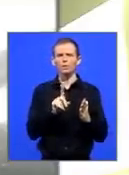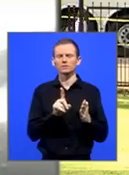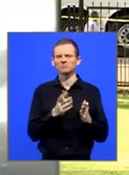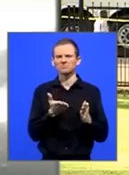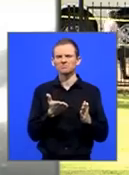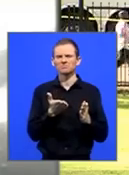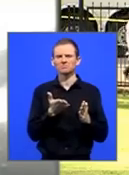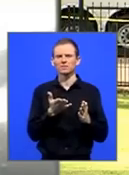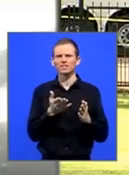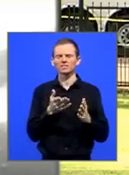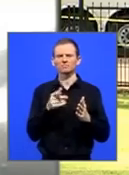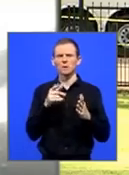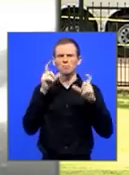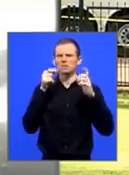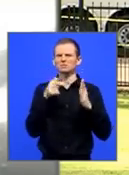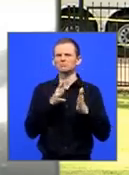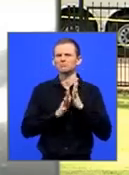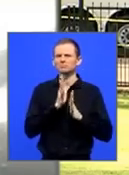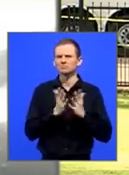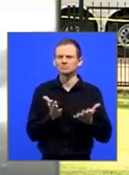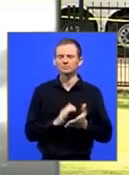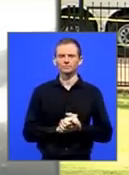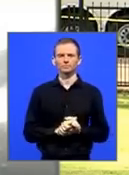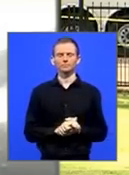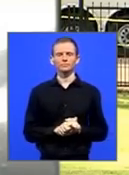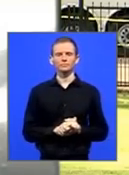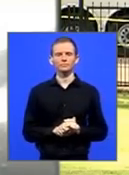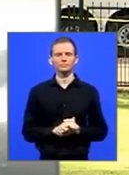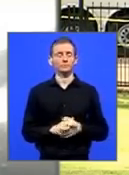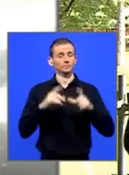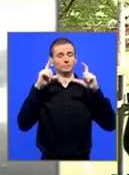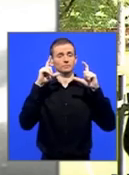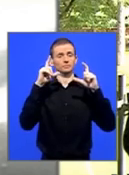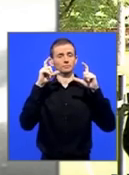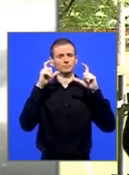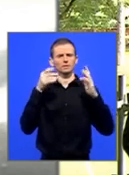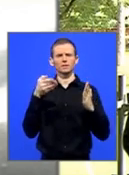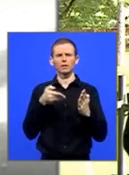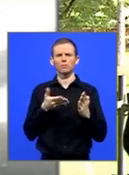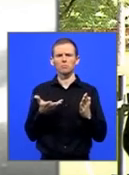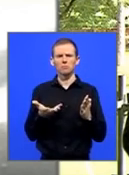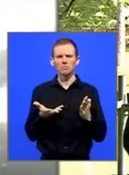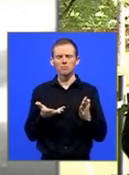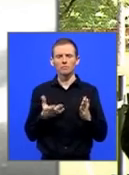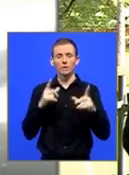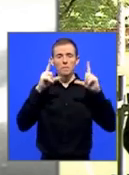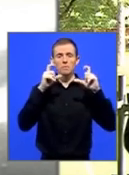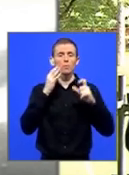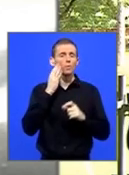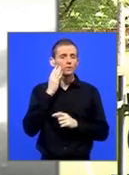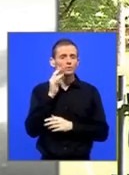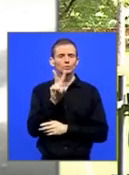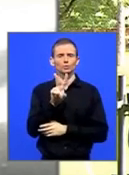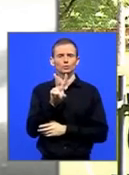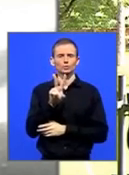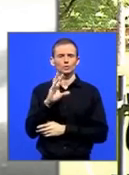little bit about this picture. What happened on this day? This picture was taken in 2000. I came